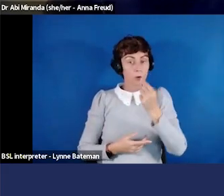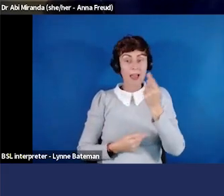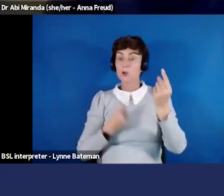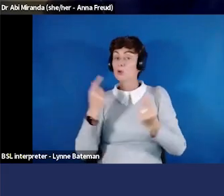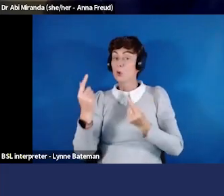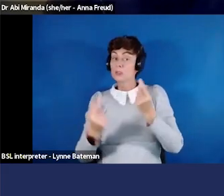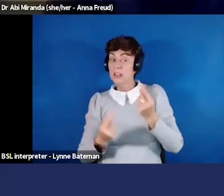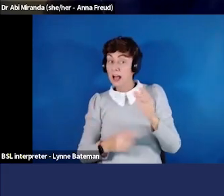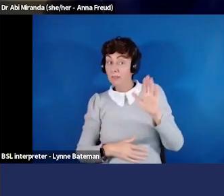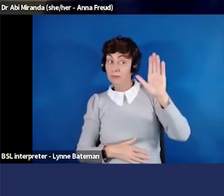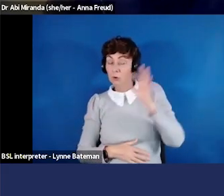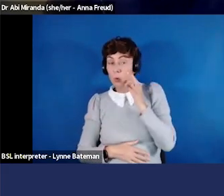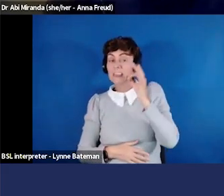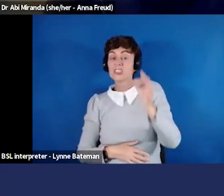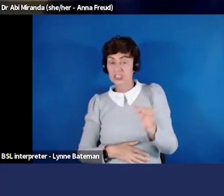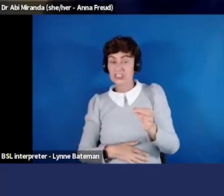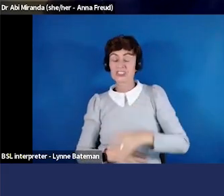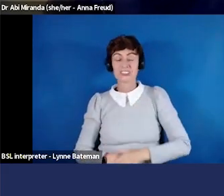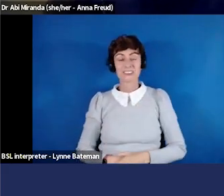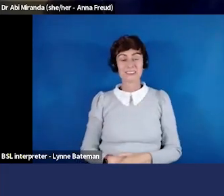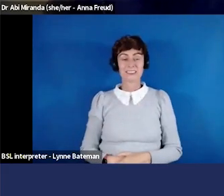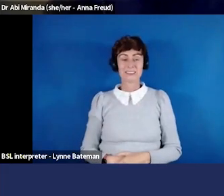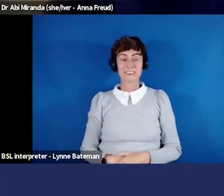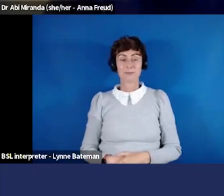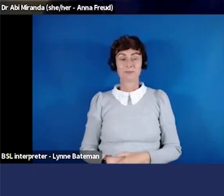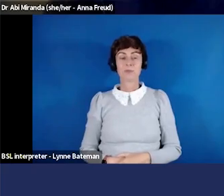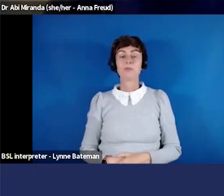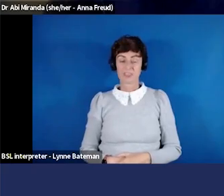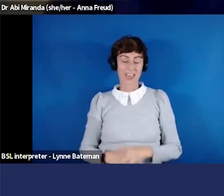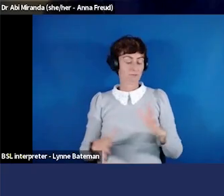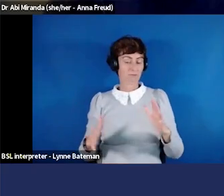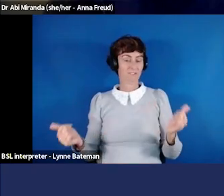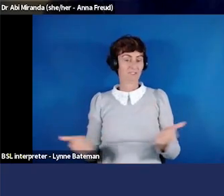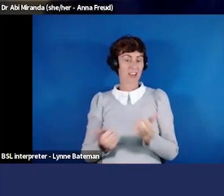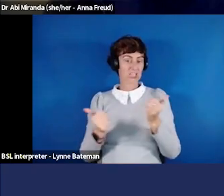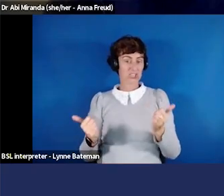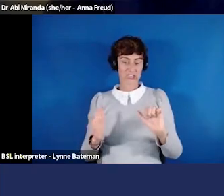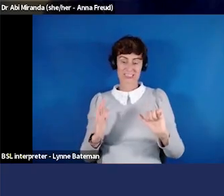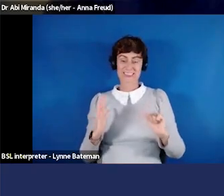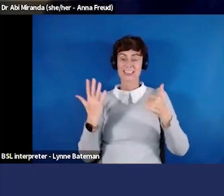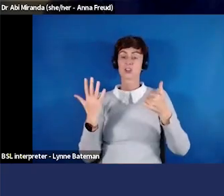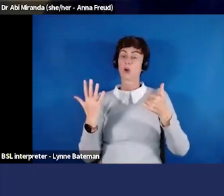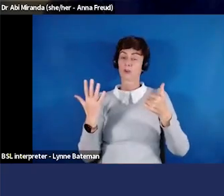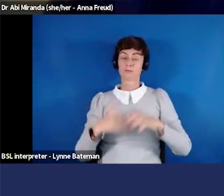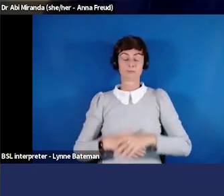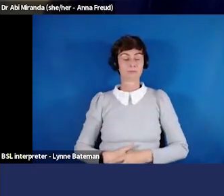questions forward to the panel of speakers before we wrap up to close at 6 p.m.